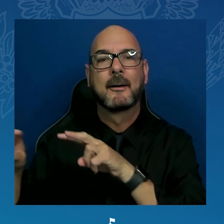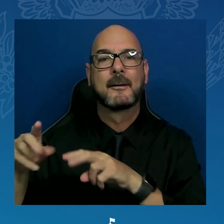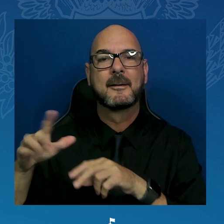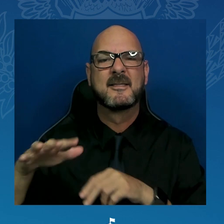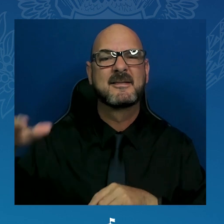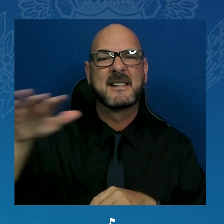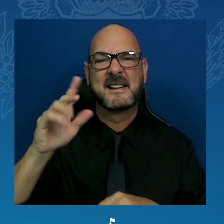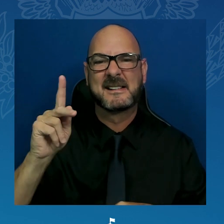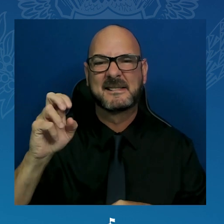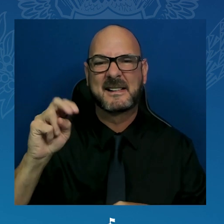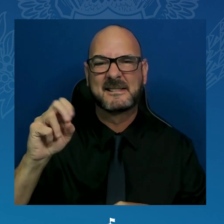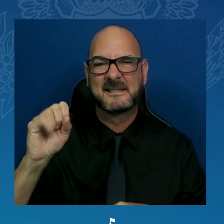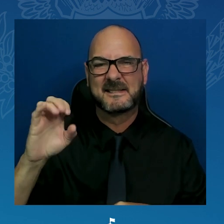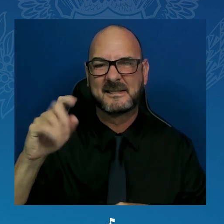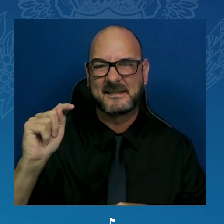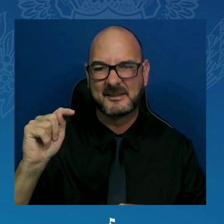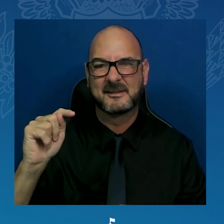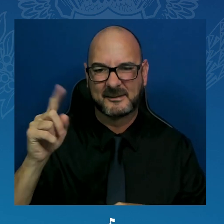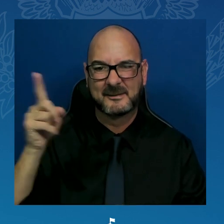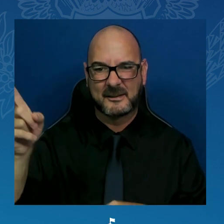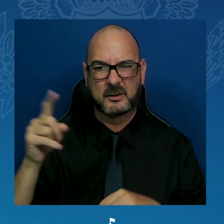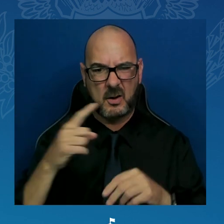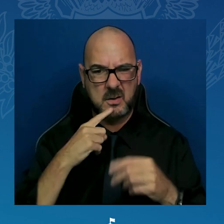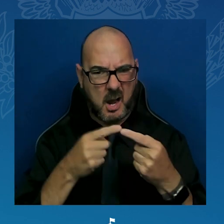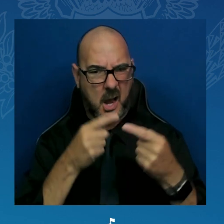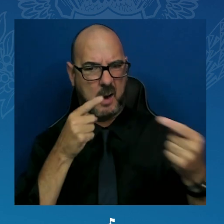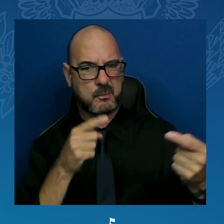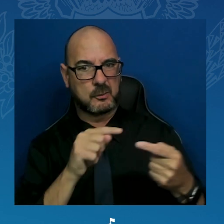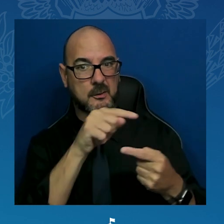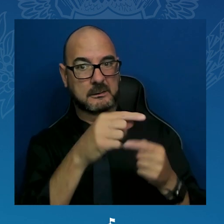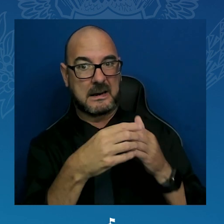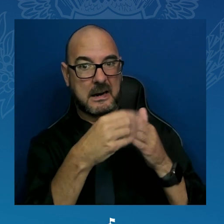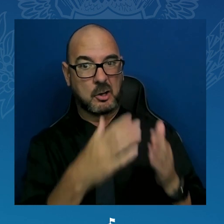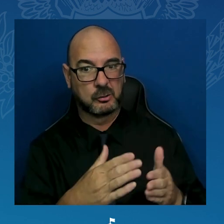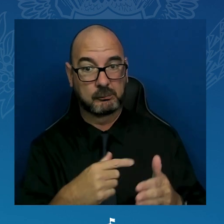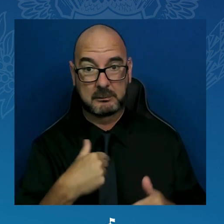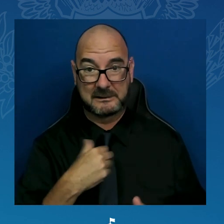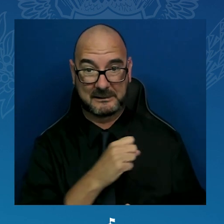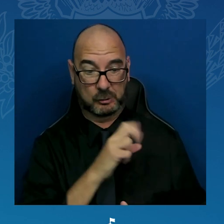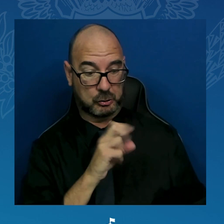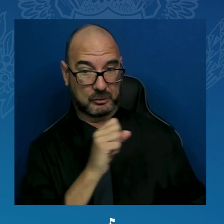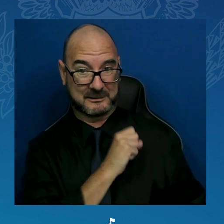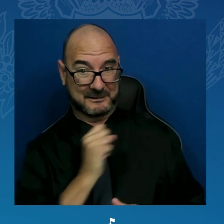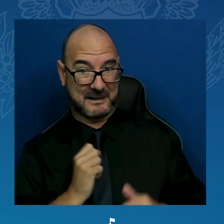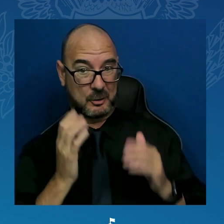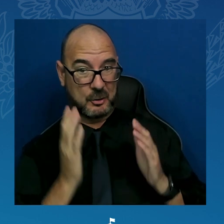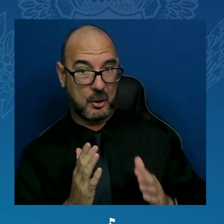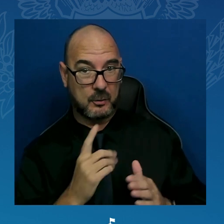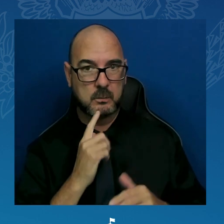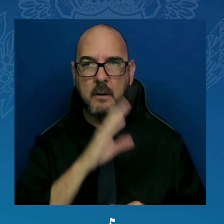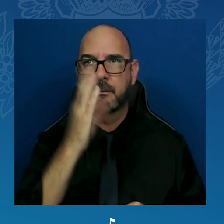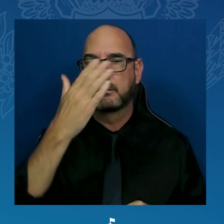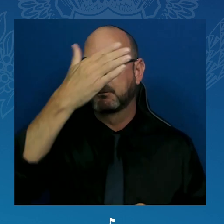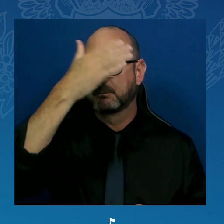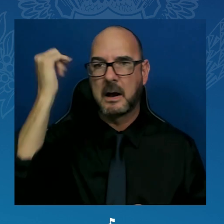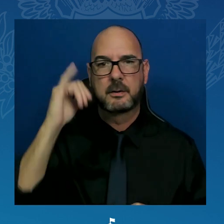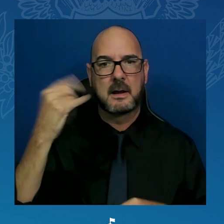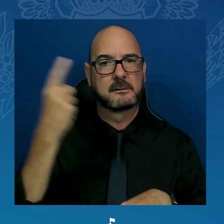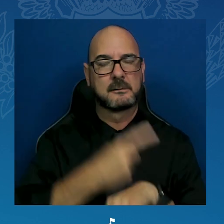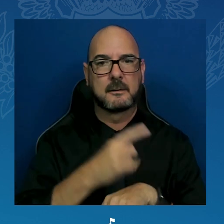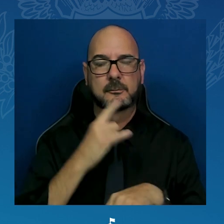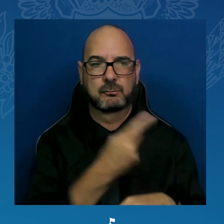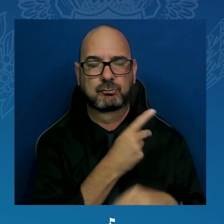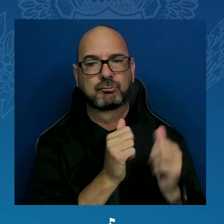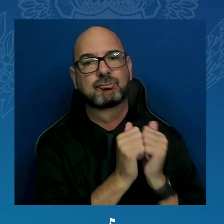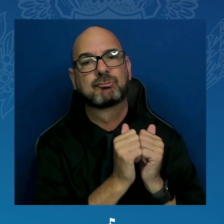position, were opposition leader, and I was a United States senator. And I'll never forget that day and the time we spent